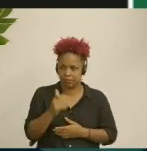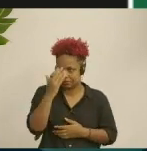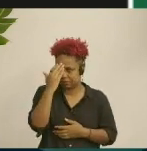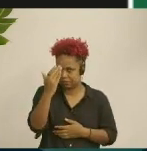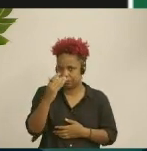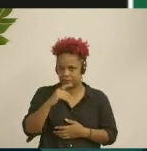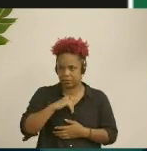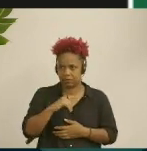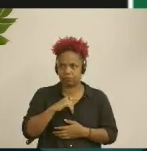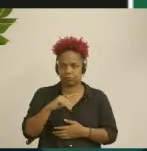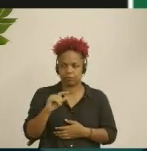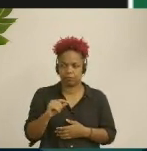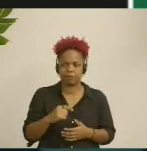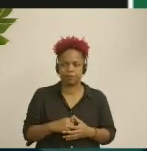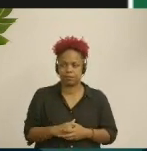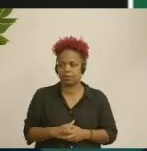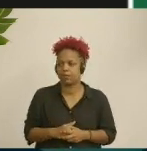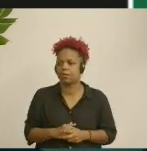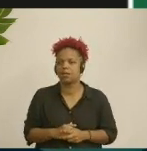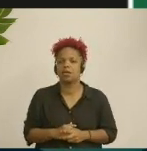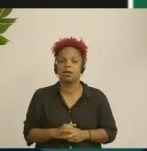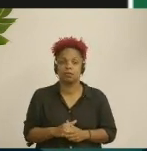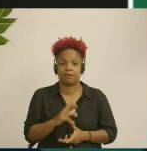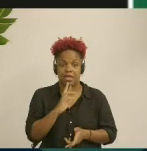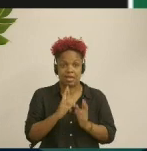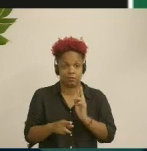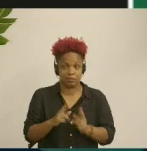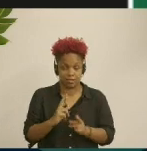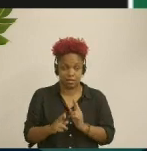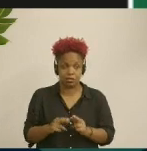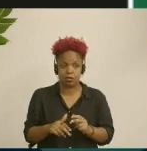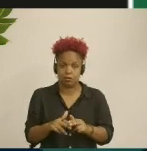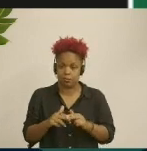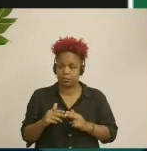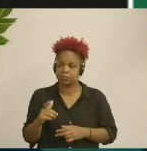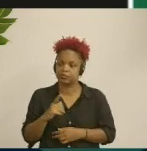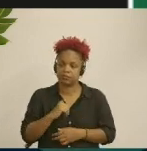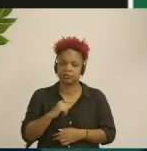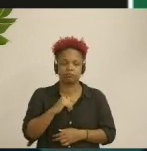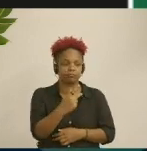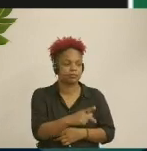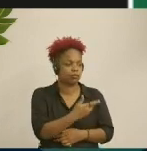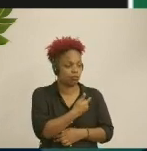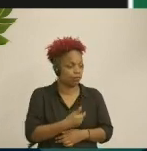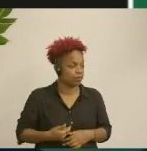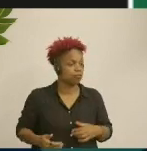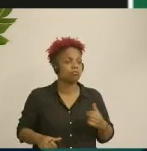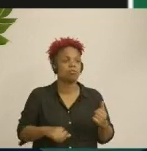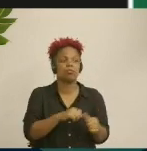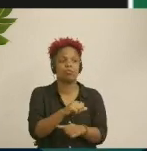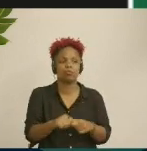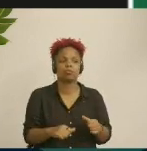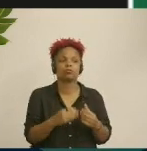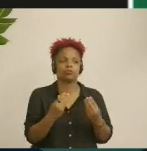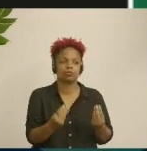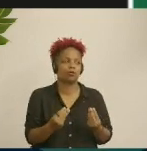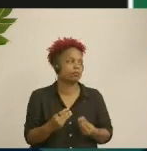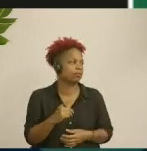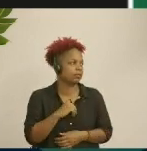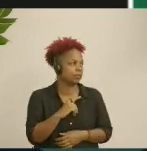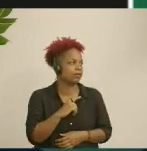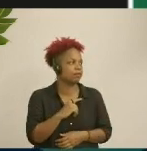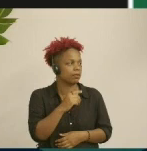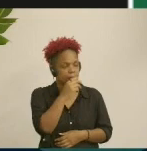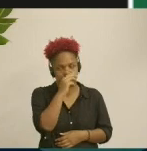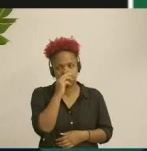results to your government to change the situation for this part of our society? But I'll